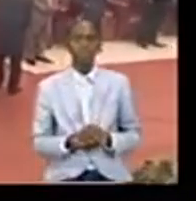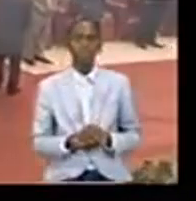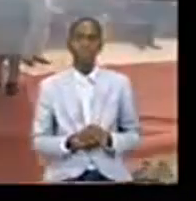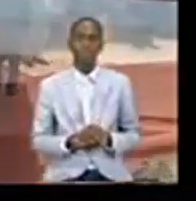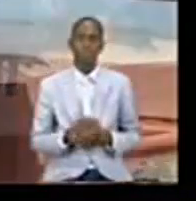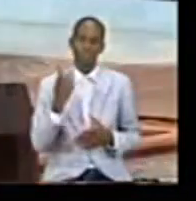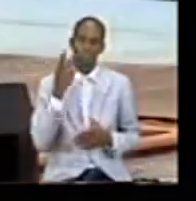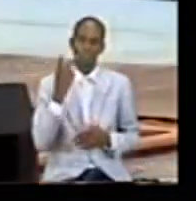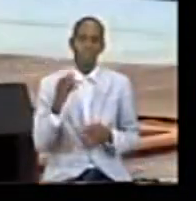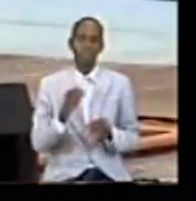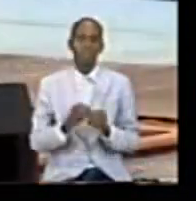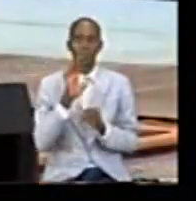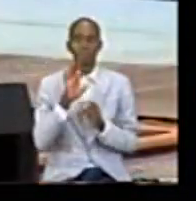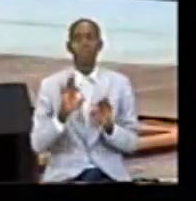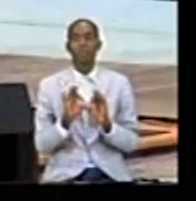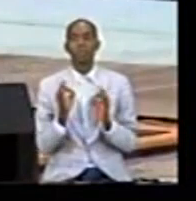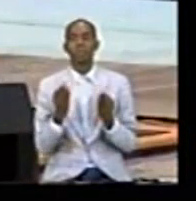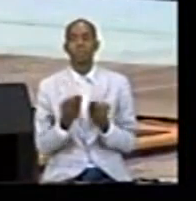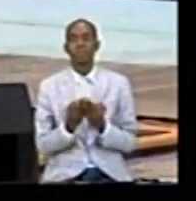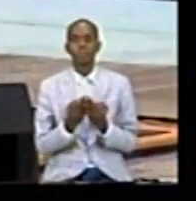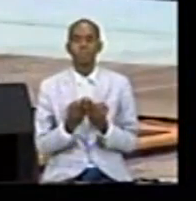Visible in your family.